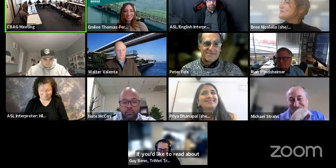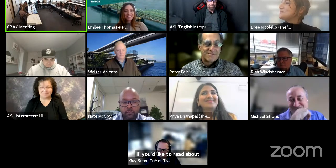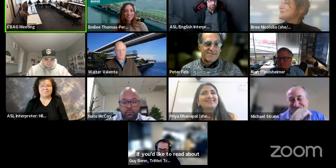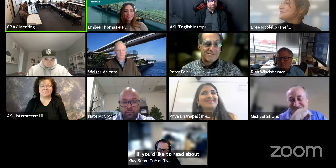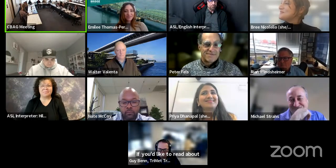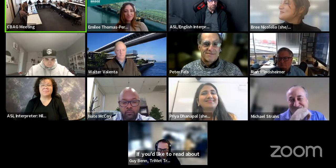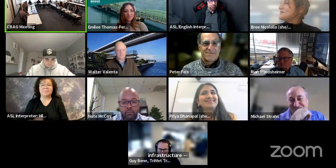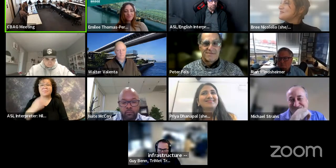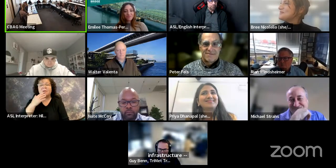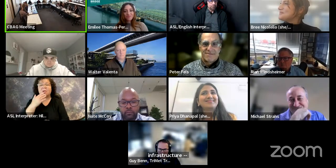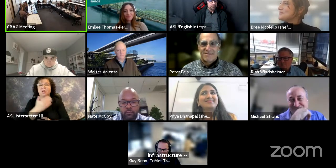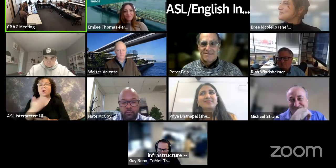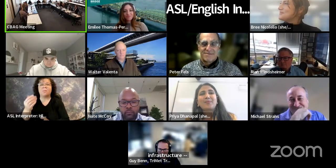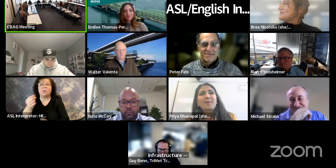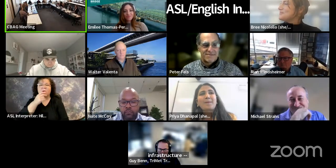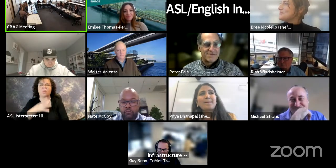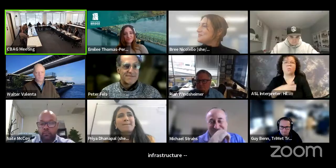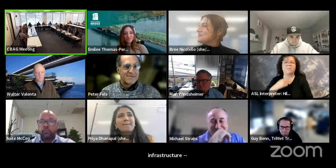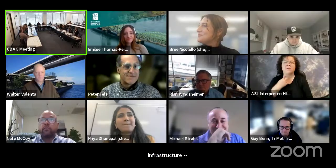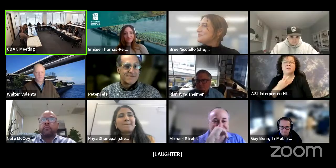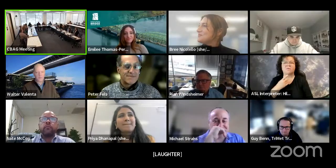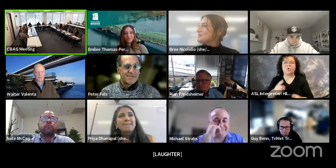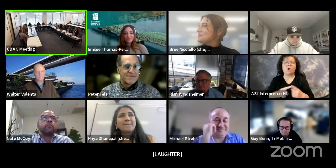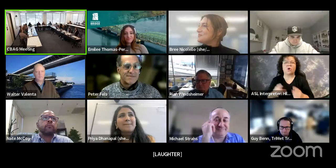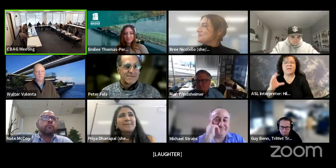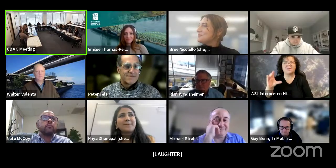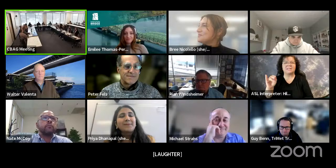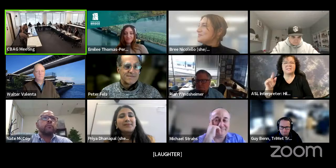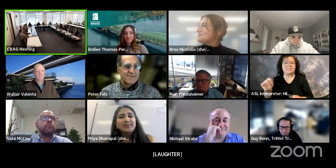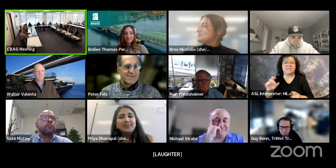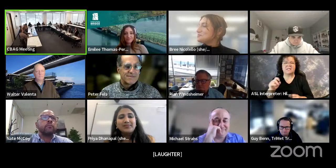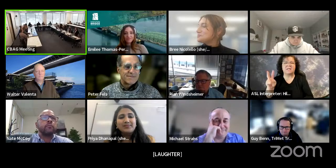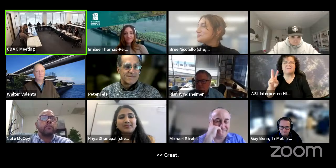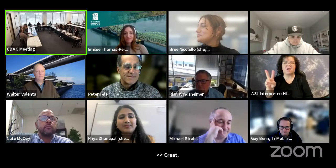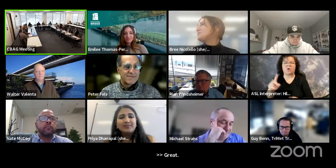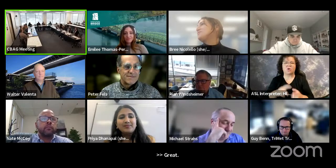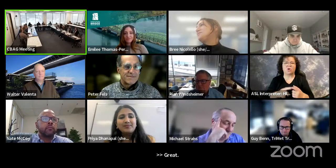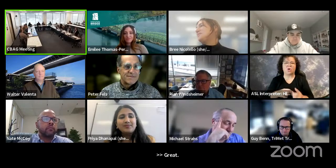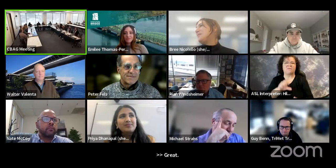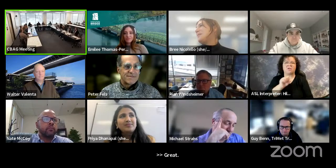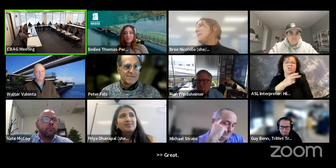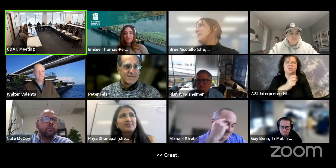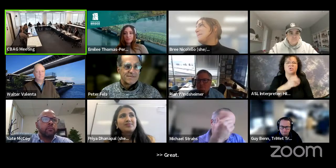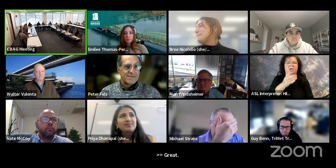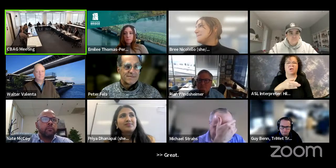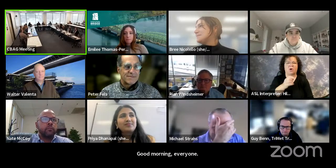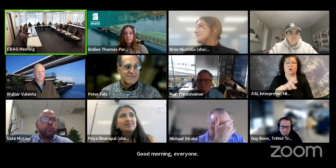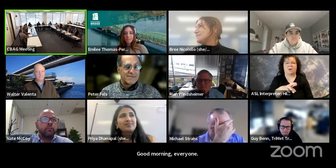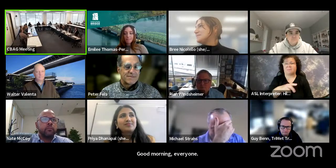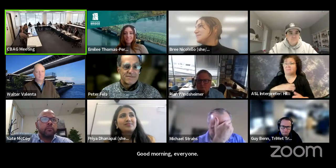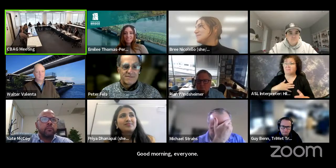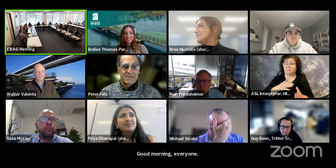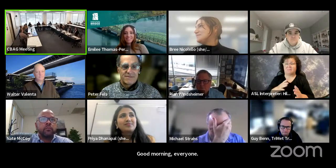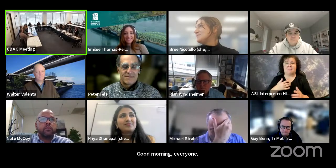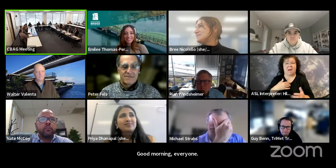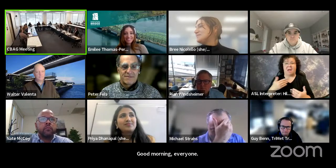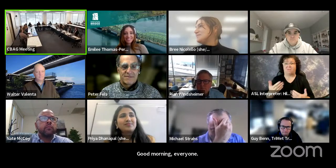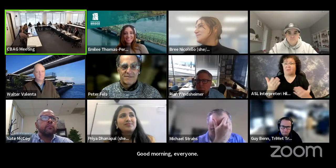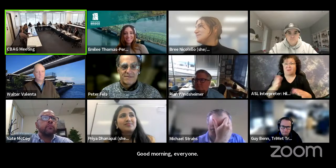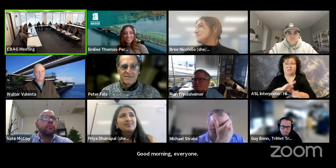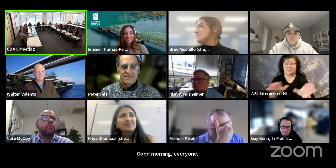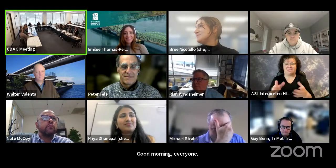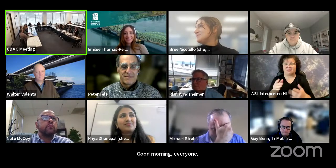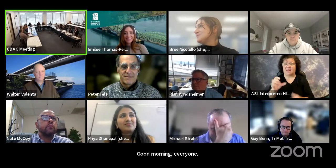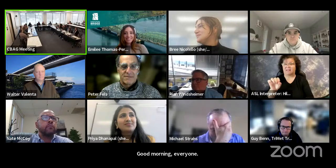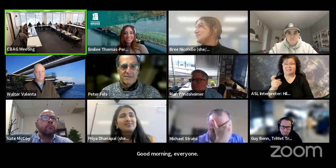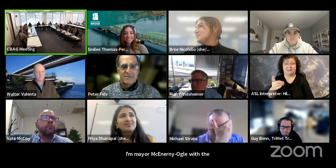Good morning, Ann McInerney, Ogle Mayor for the City of Vancouver, she, her pronouns. Mine is not sexy at all. I recommended that Terry go